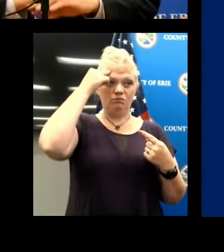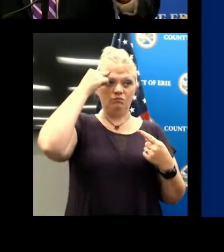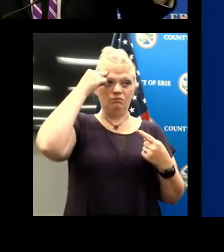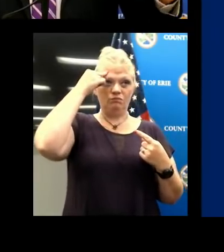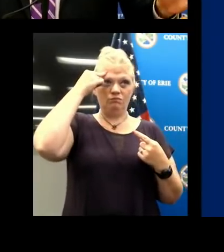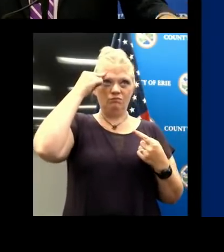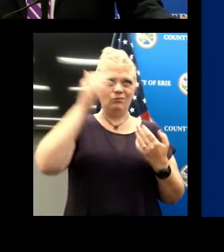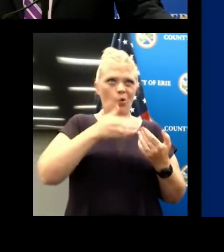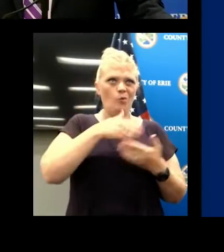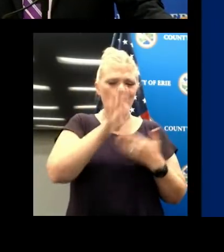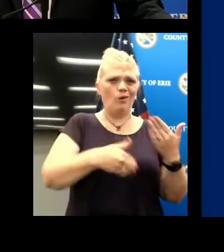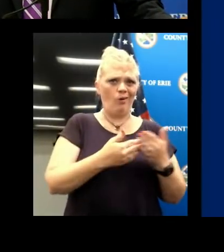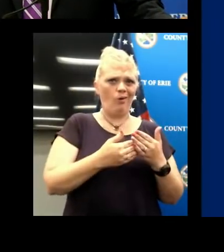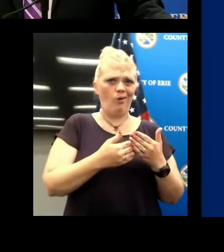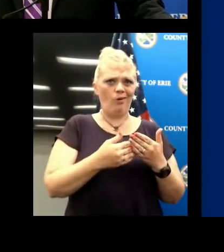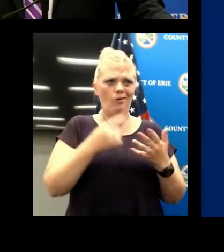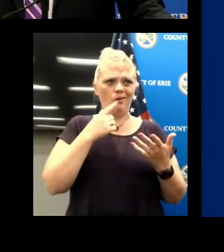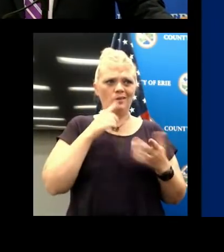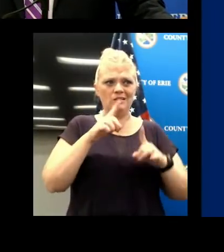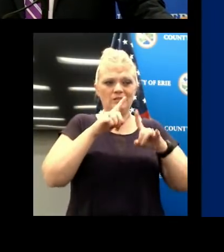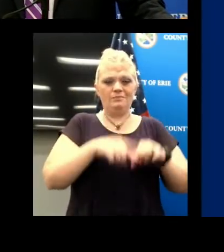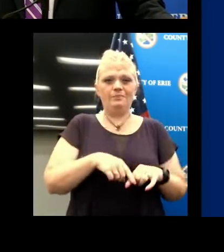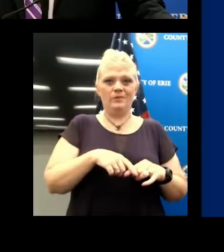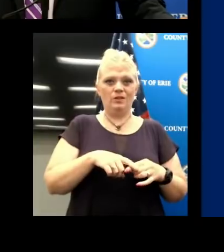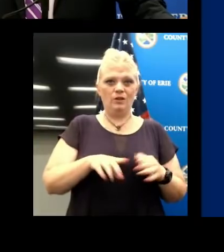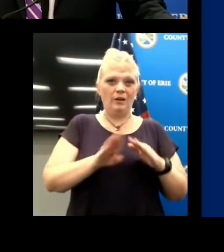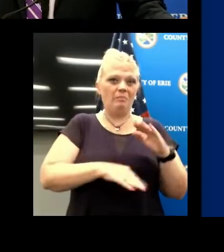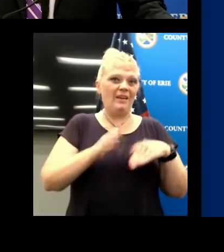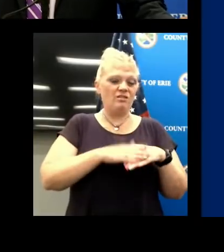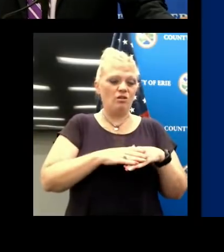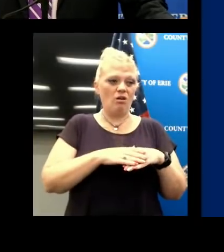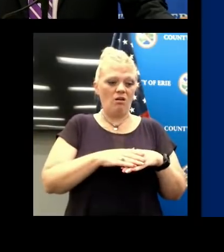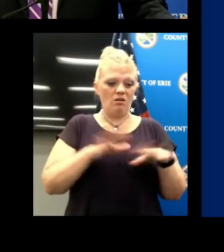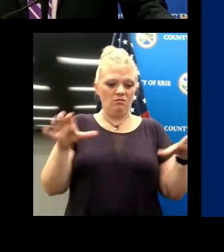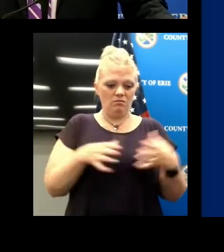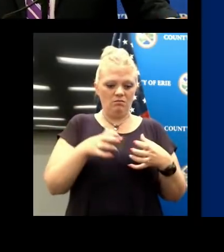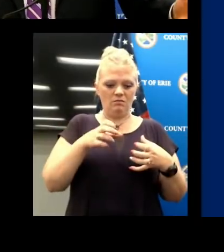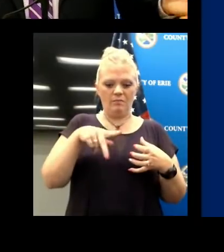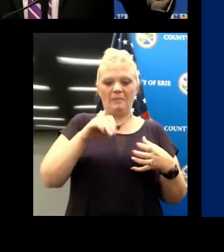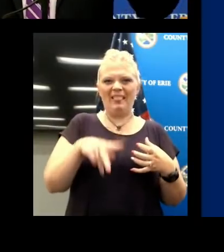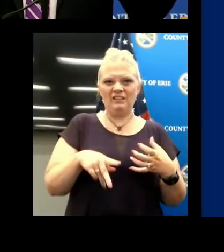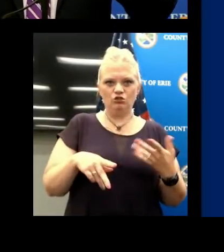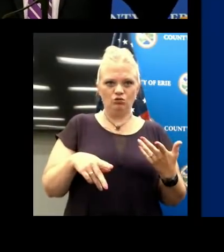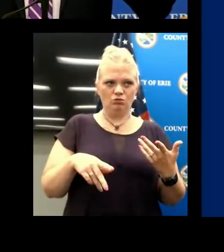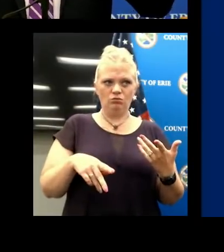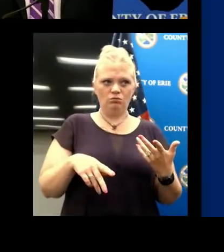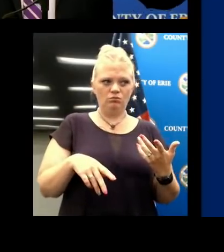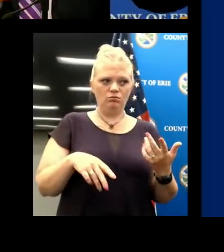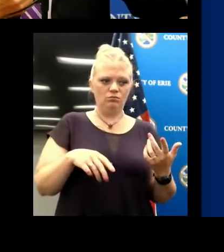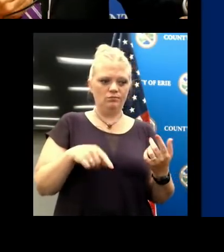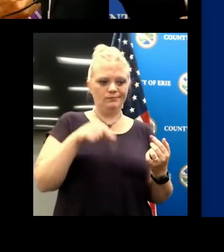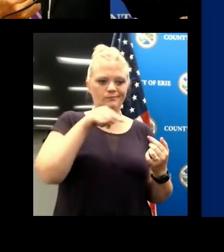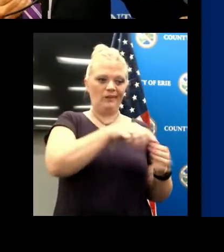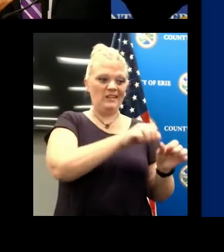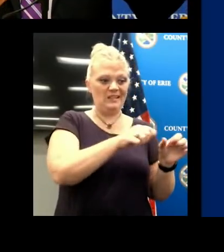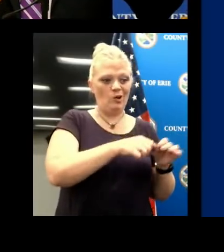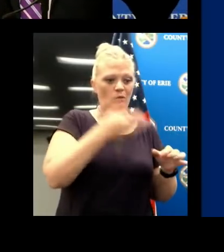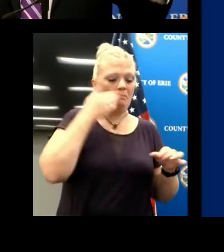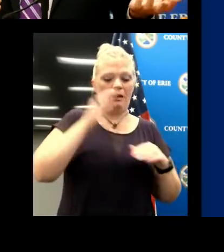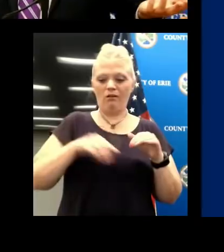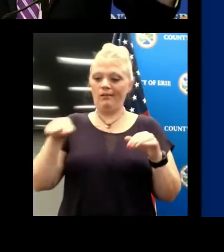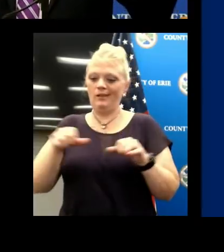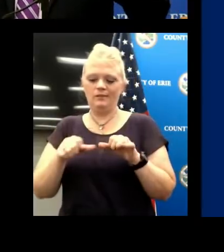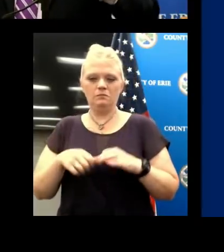almost all of them, I should say, are based on the population. They don't necessarily treat an area better than another area, but